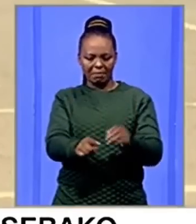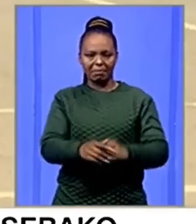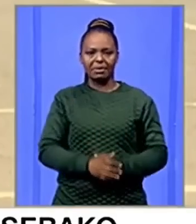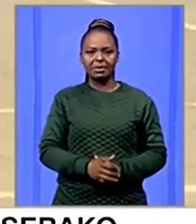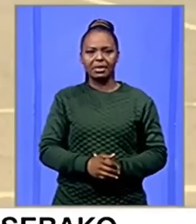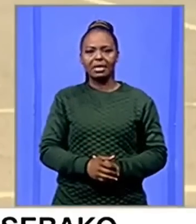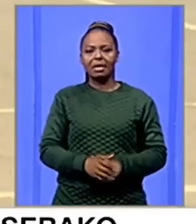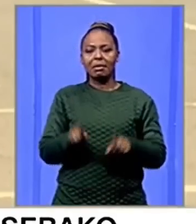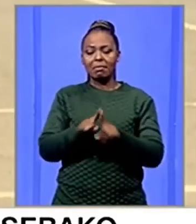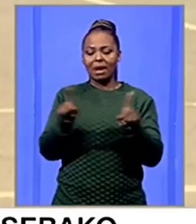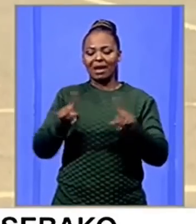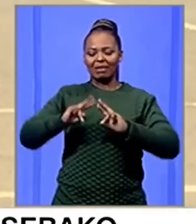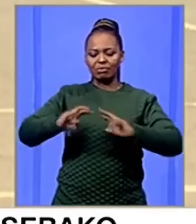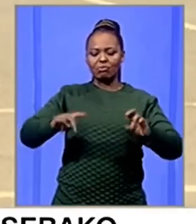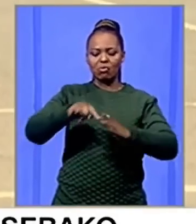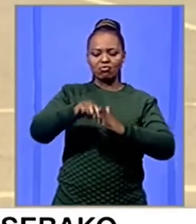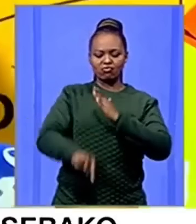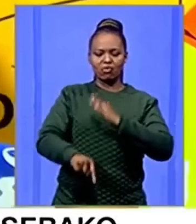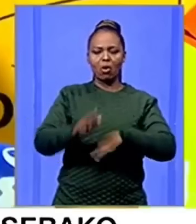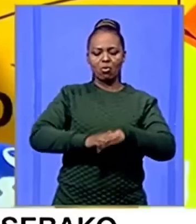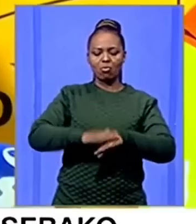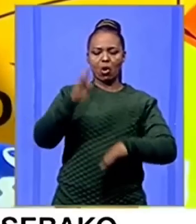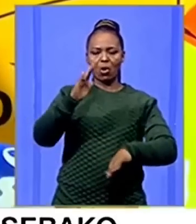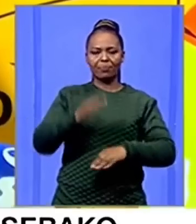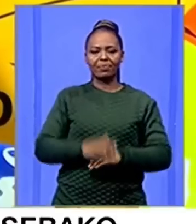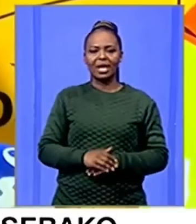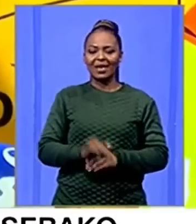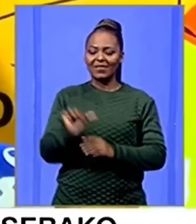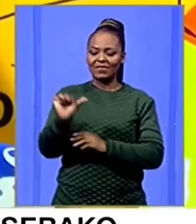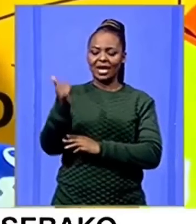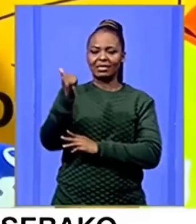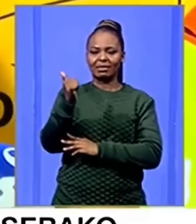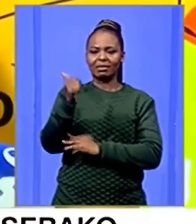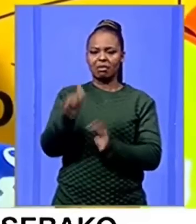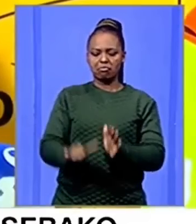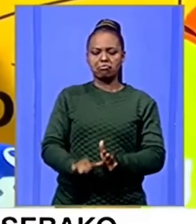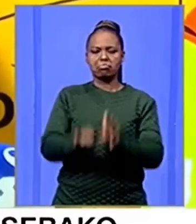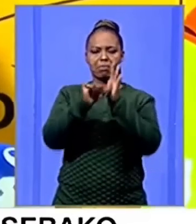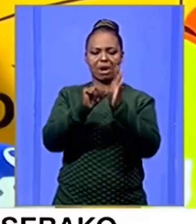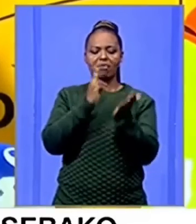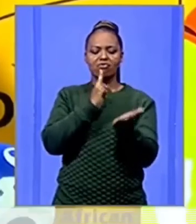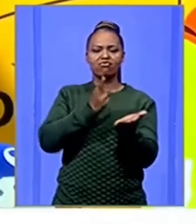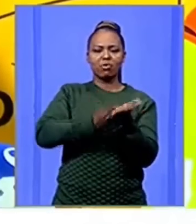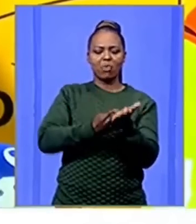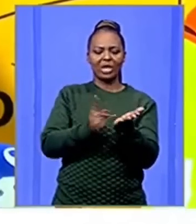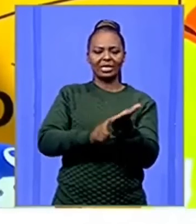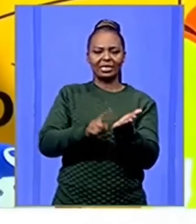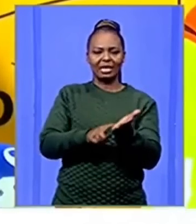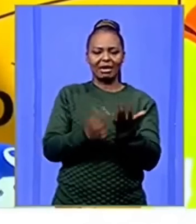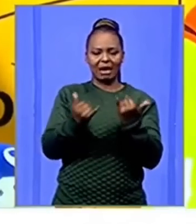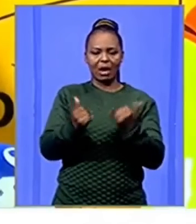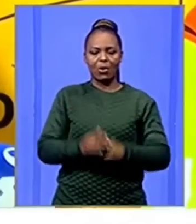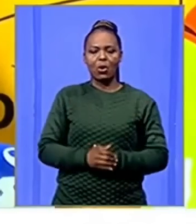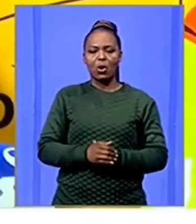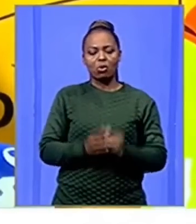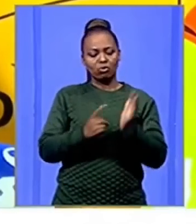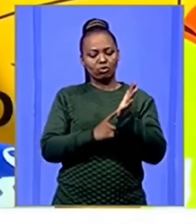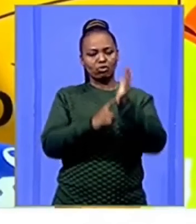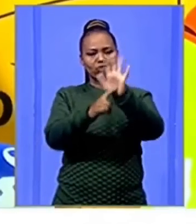mo dipatlisisong. This is the first preliminary report that we are having that indicates that the